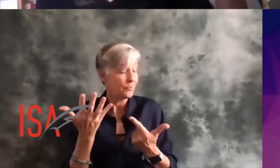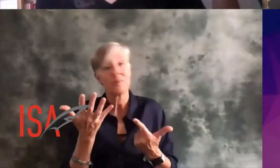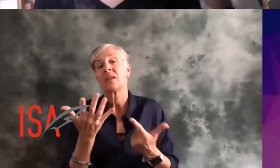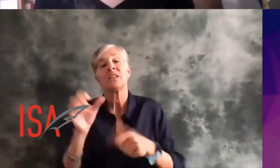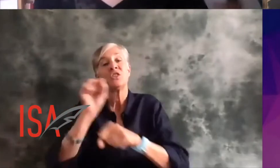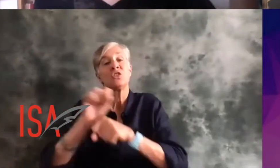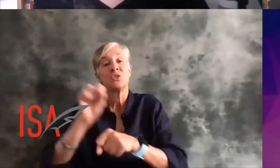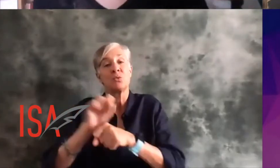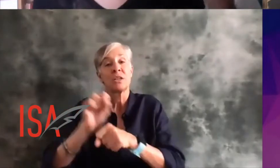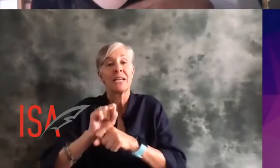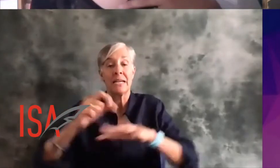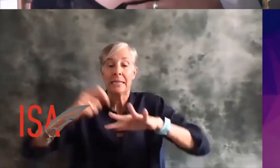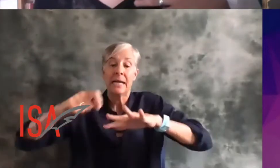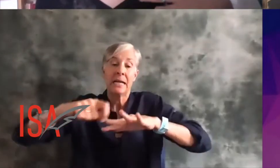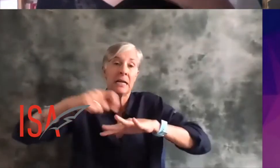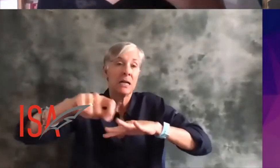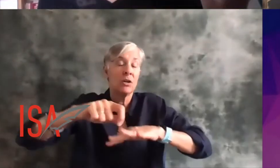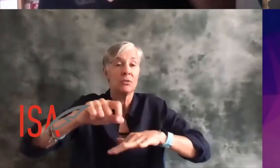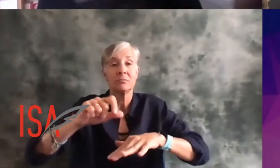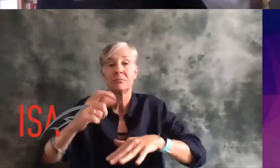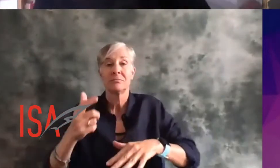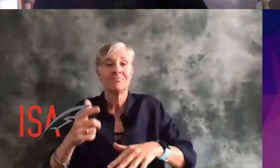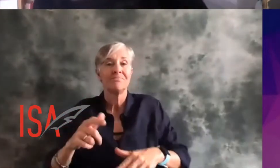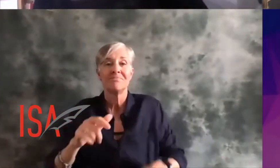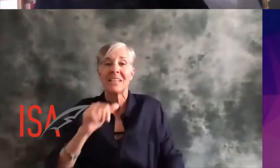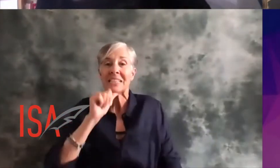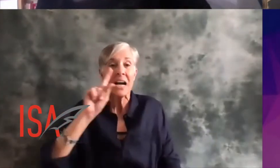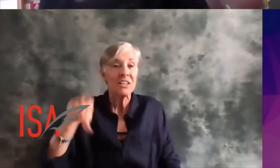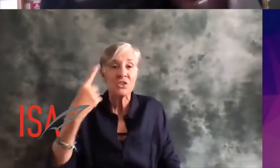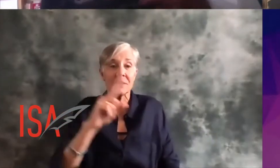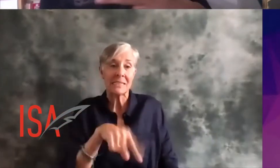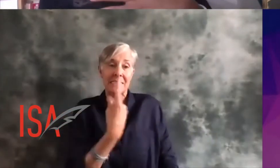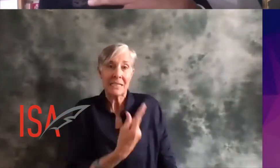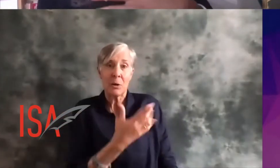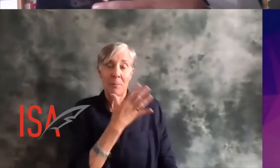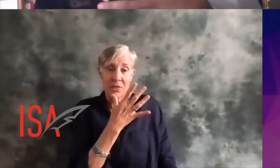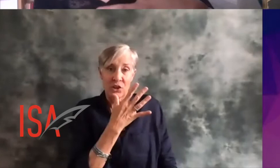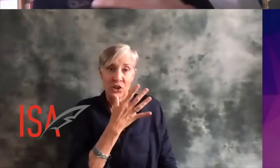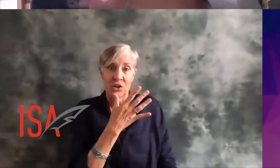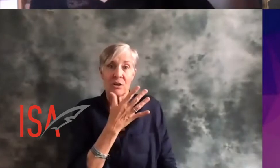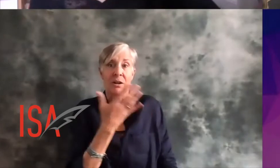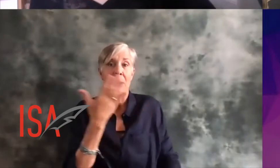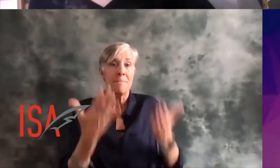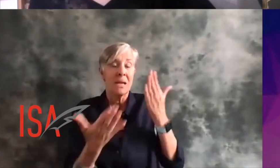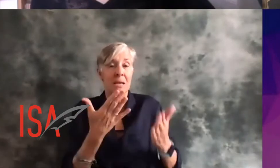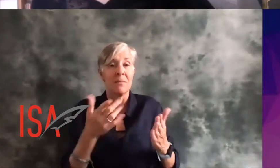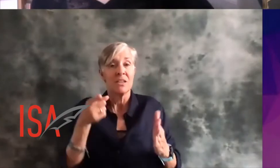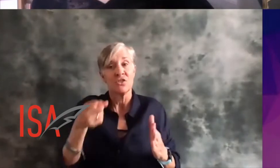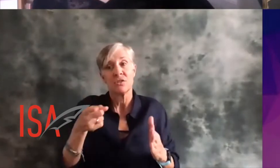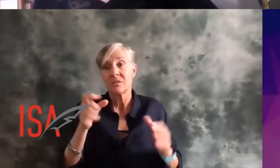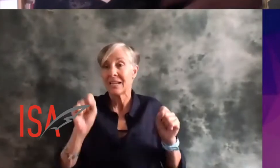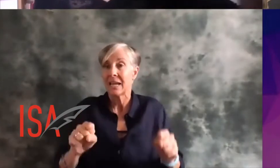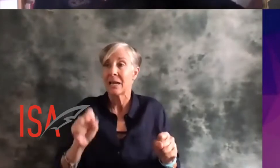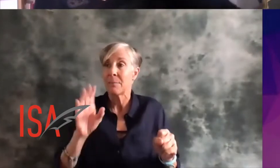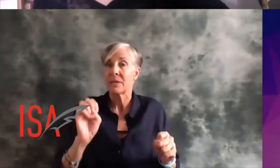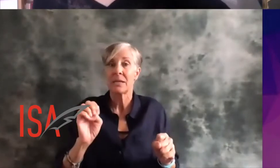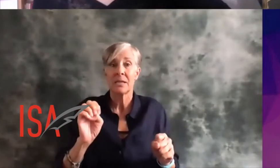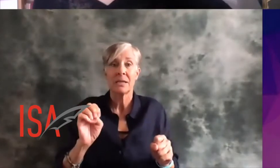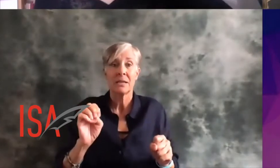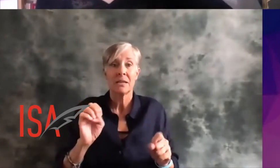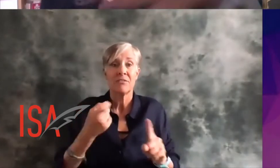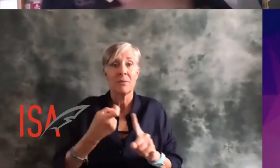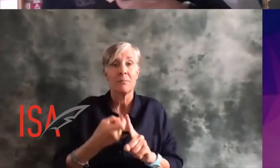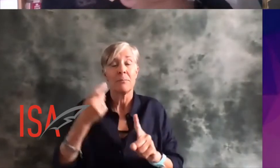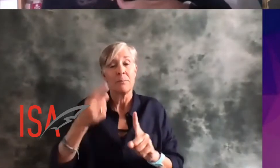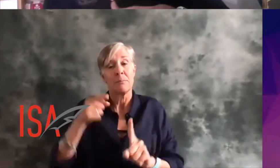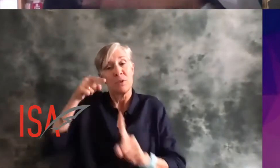working in a nail salon, say. She's not just a single mother. She may be of a particular, from a particular region